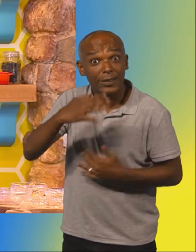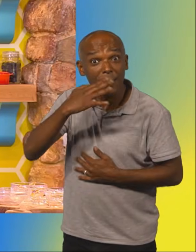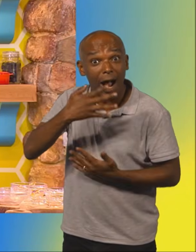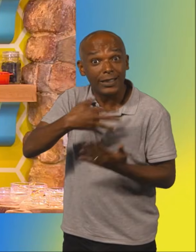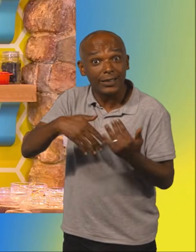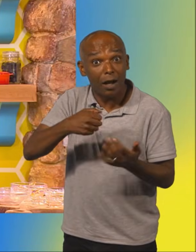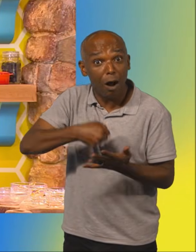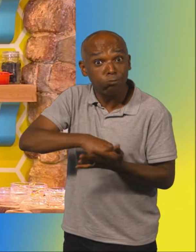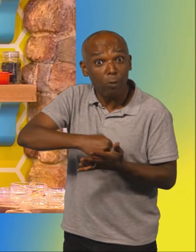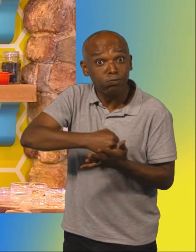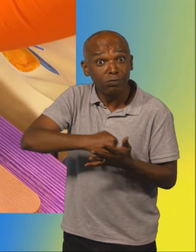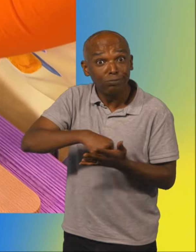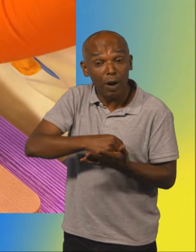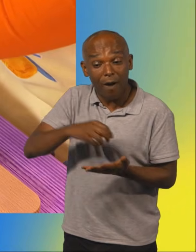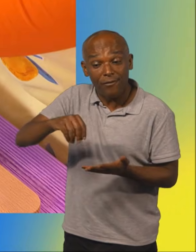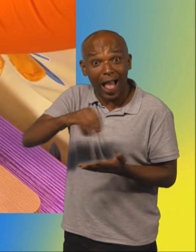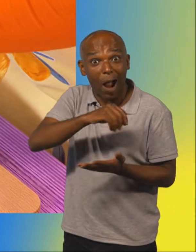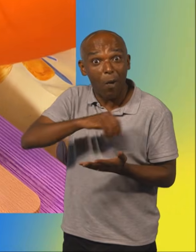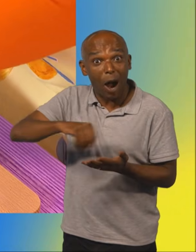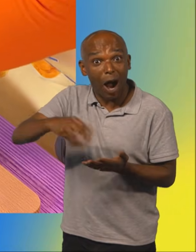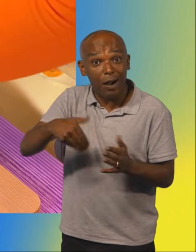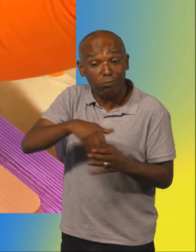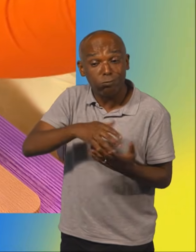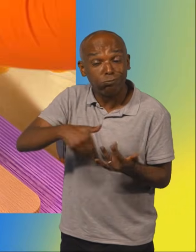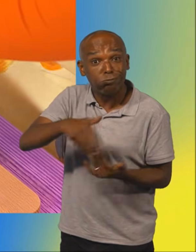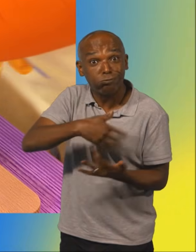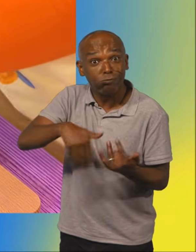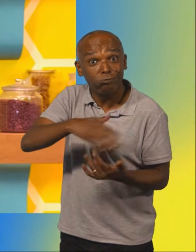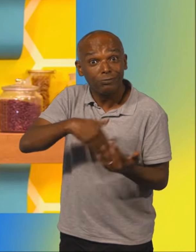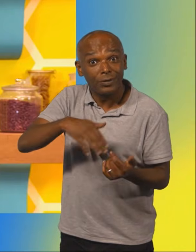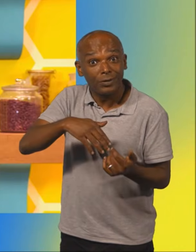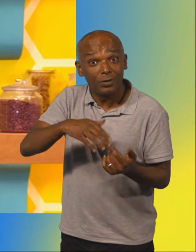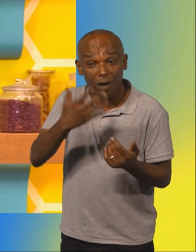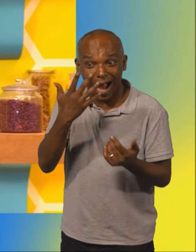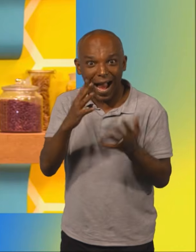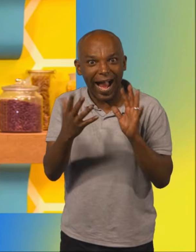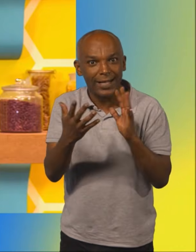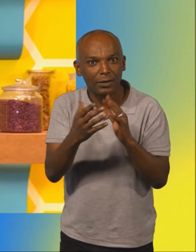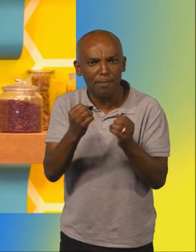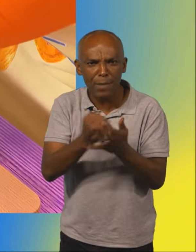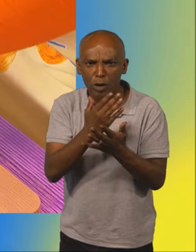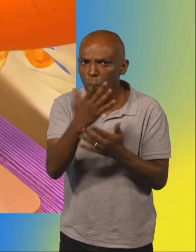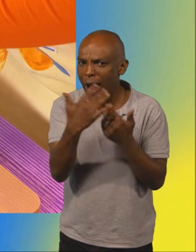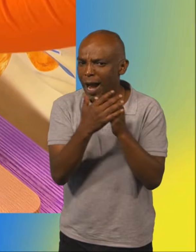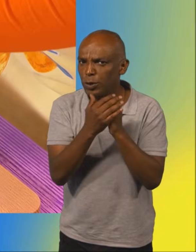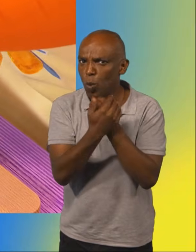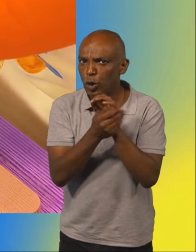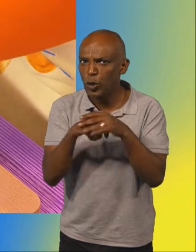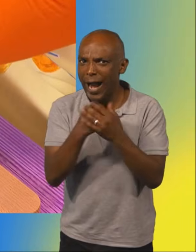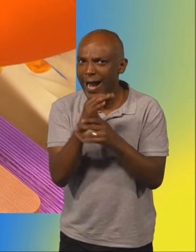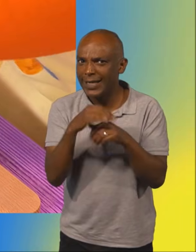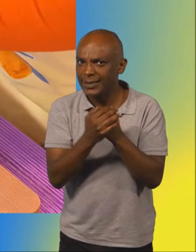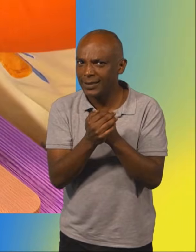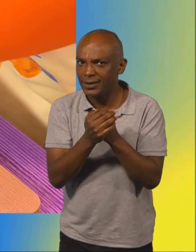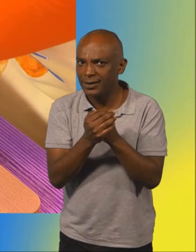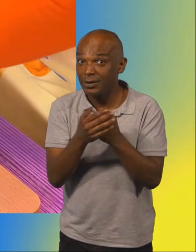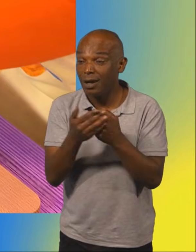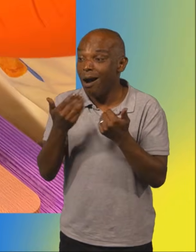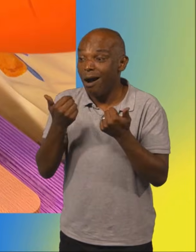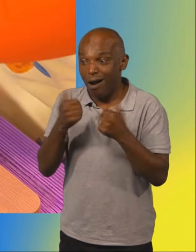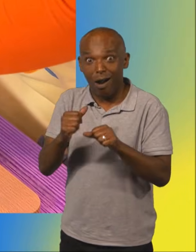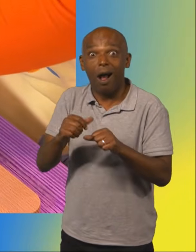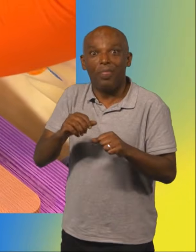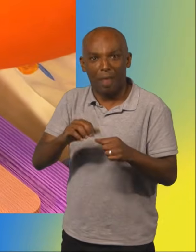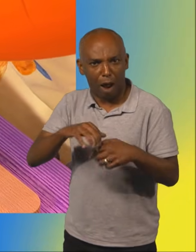and mix it together with your hands. Make sure you've washed your hands well before this bit. This is the squidgy